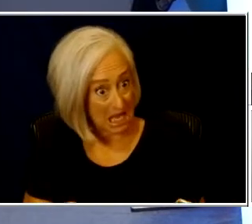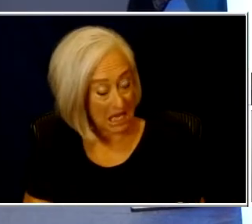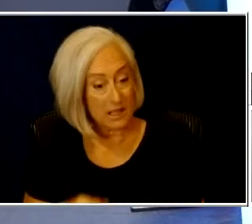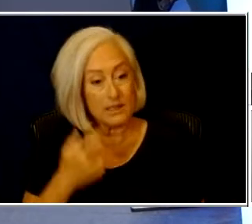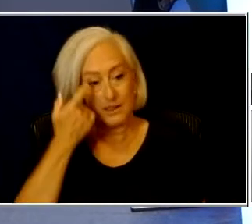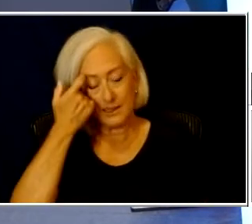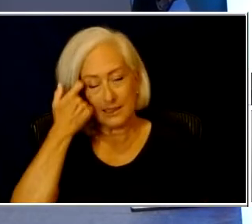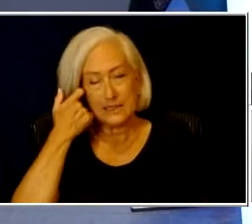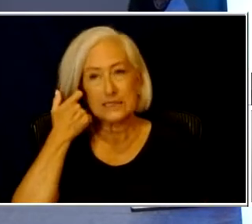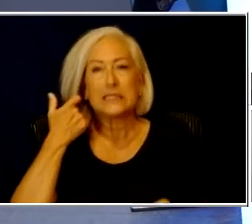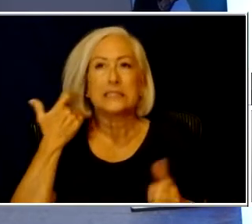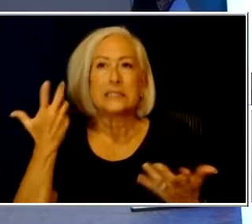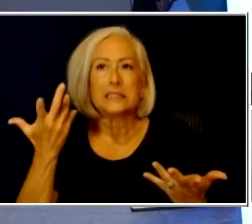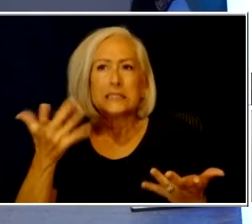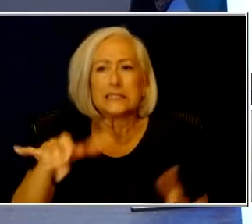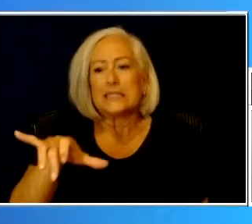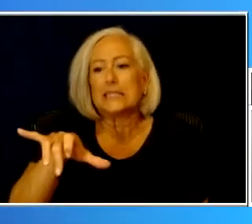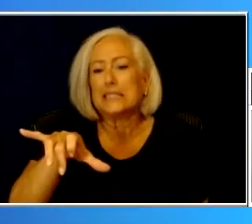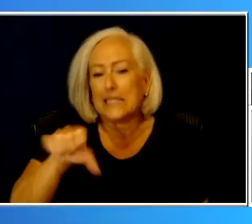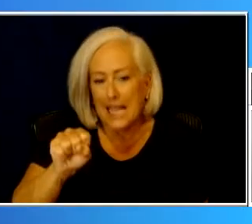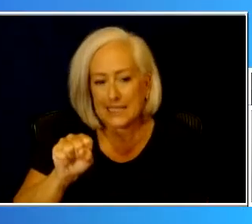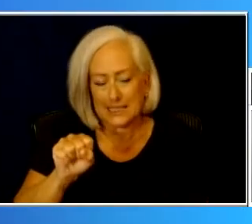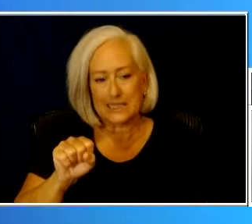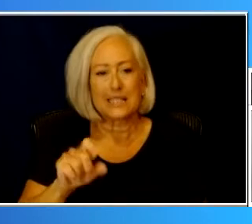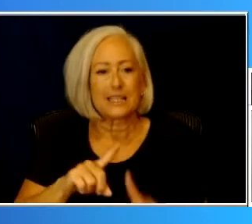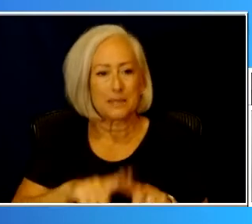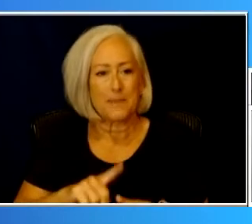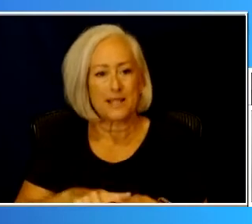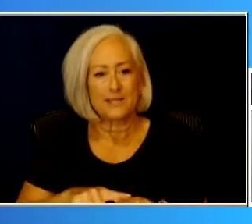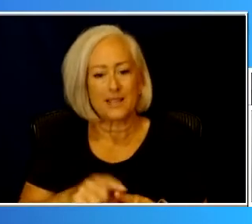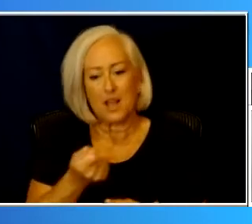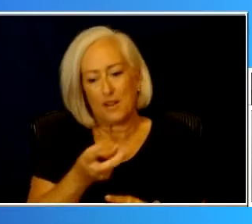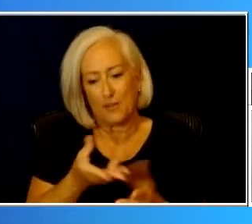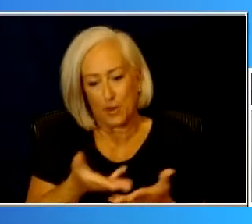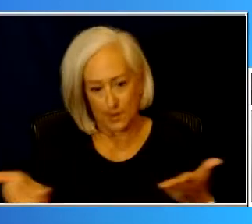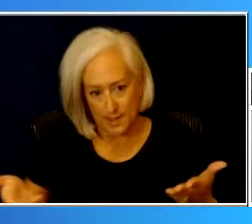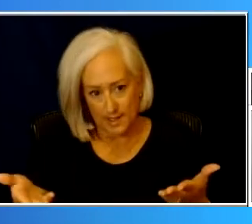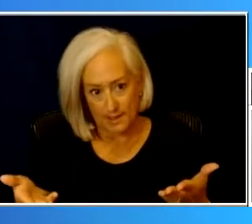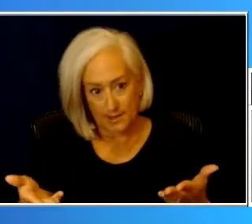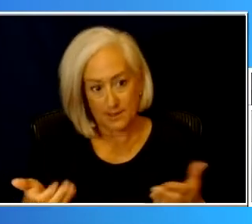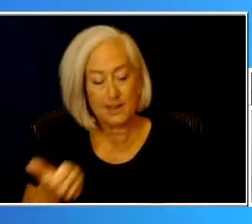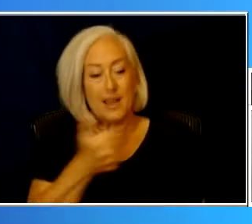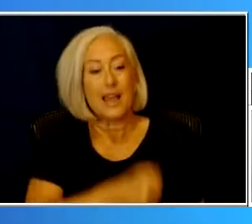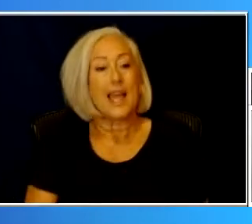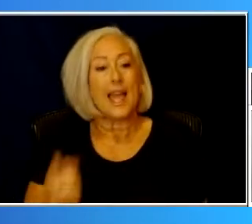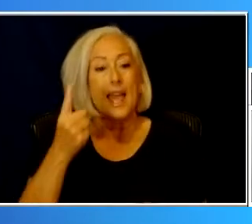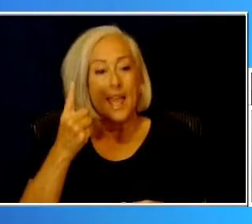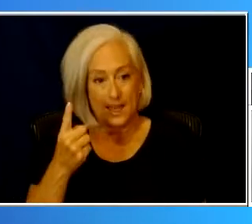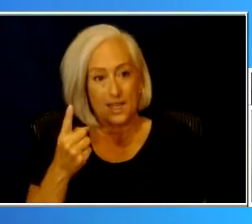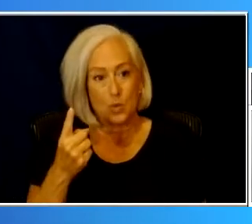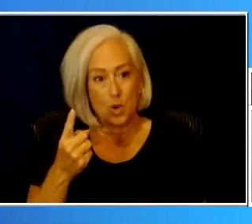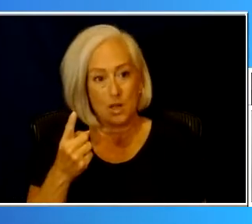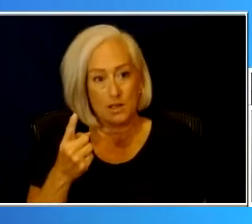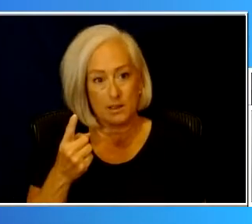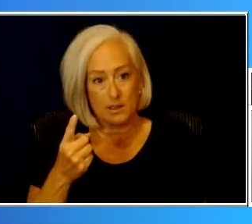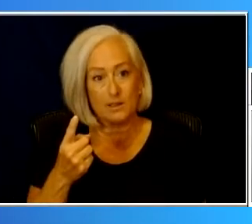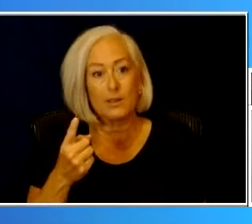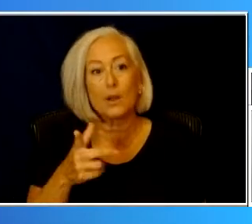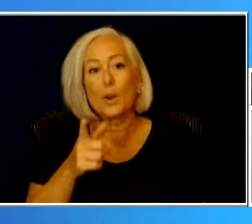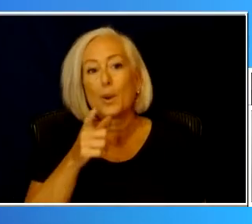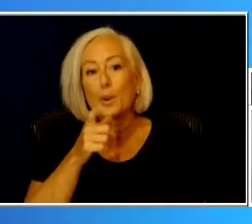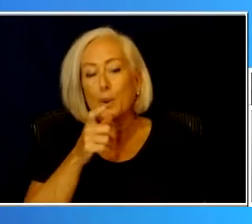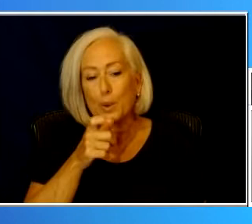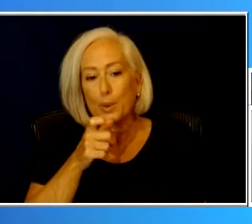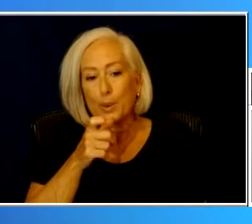yes, and it depends on a couple of different things. So any person who is